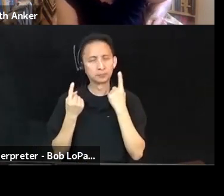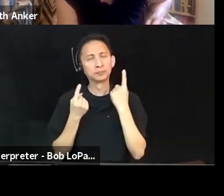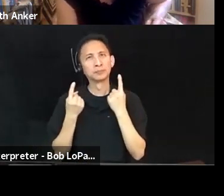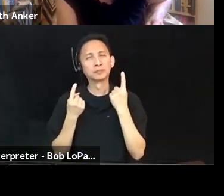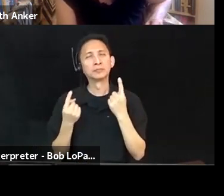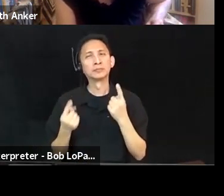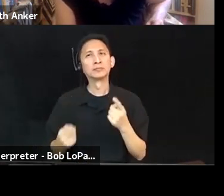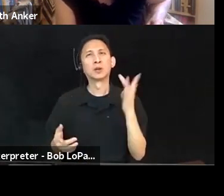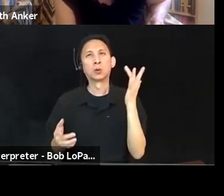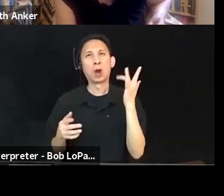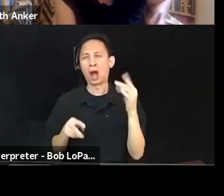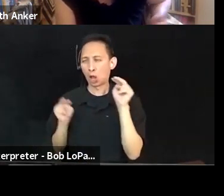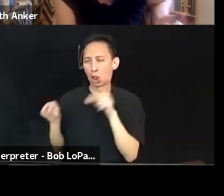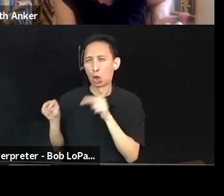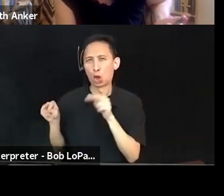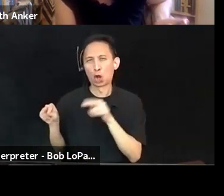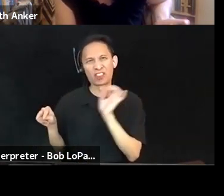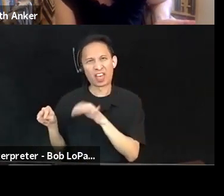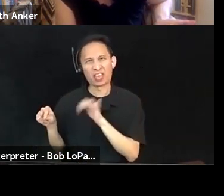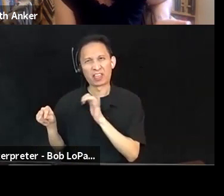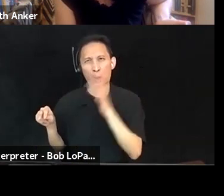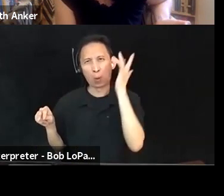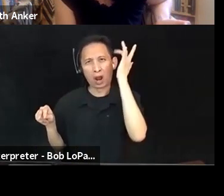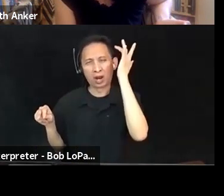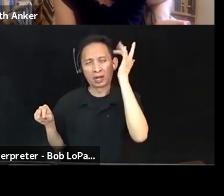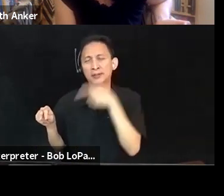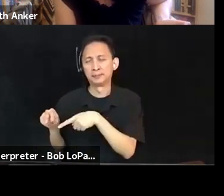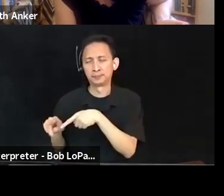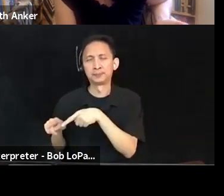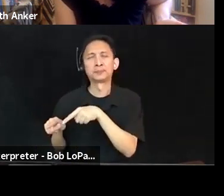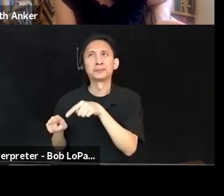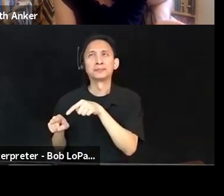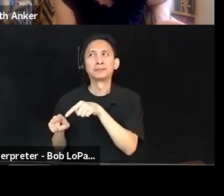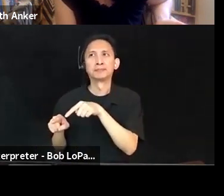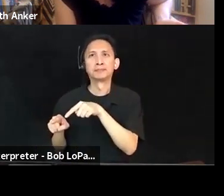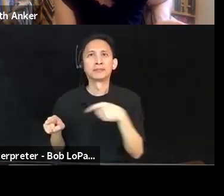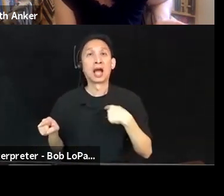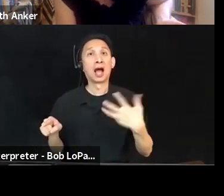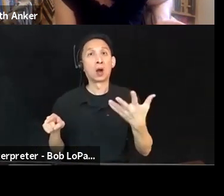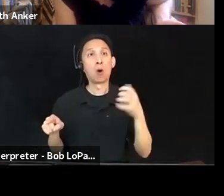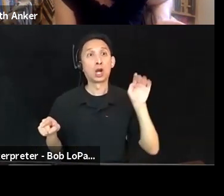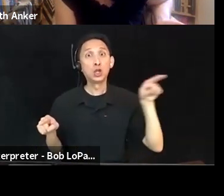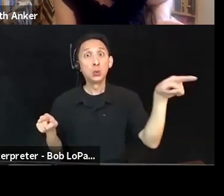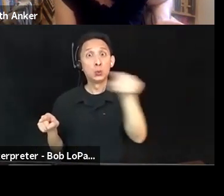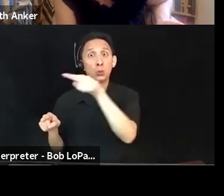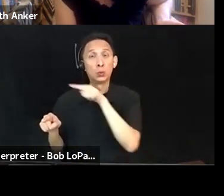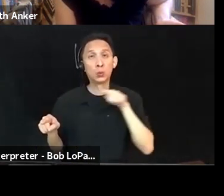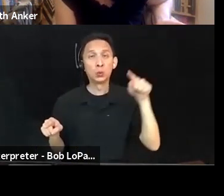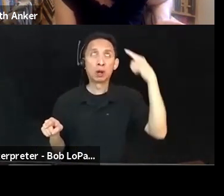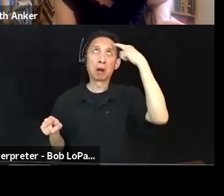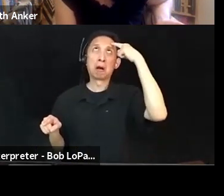referring to this? Because I wanted to bring us to think about